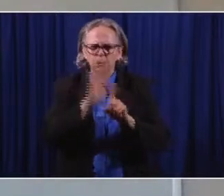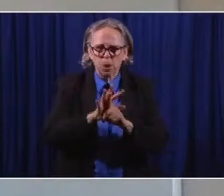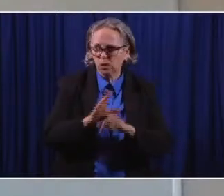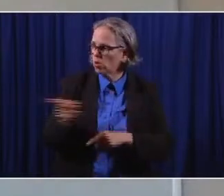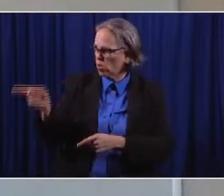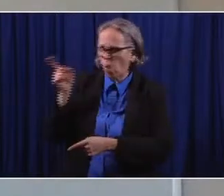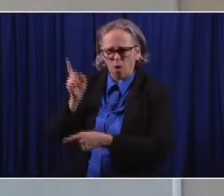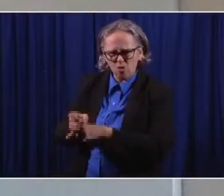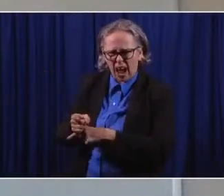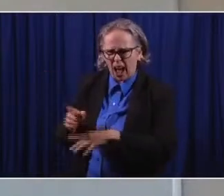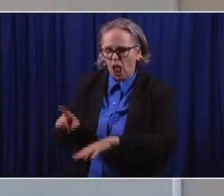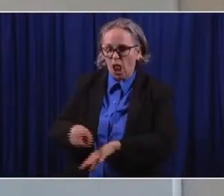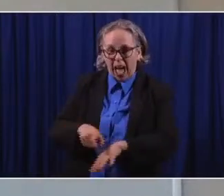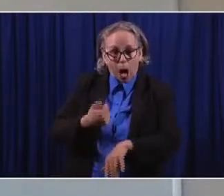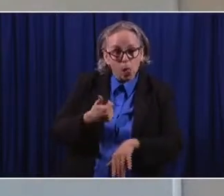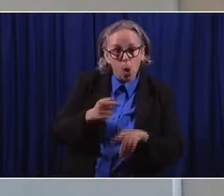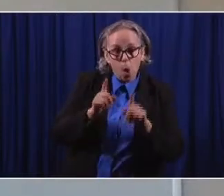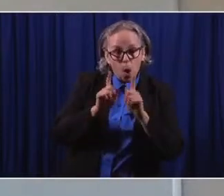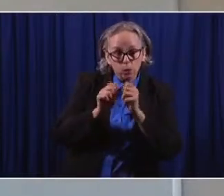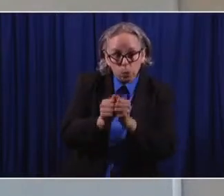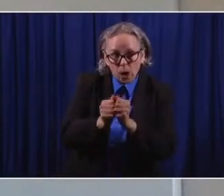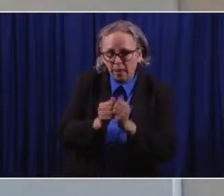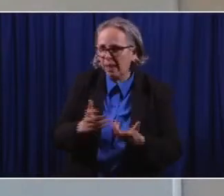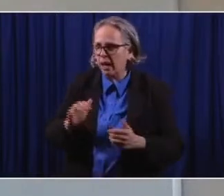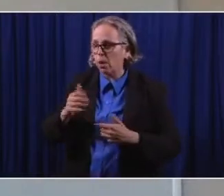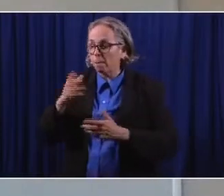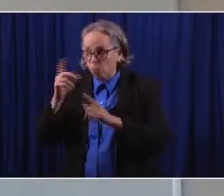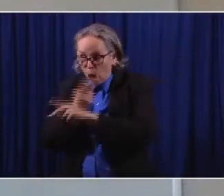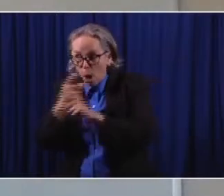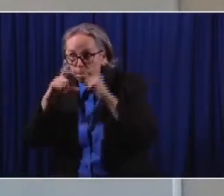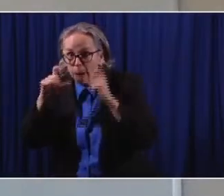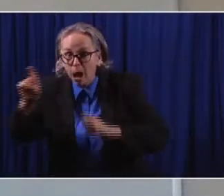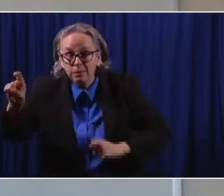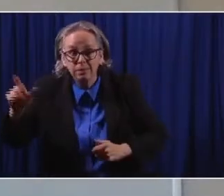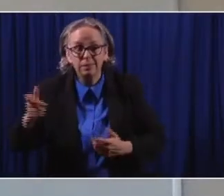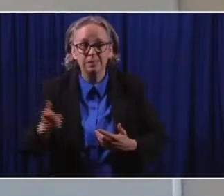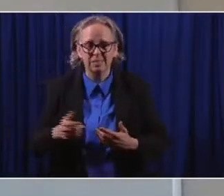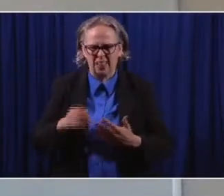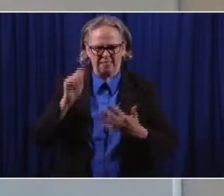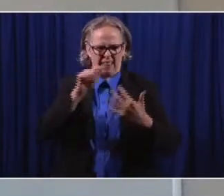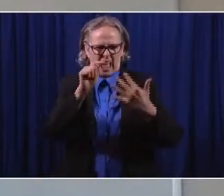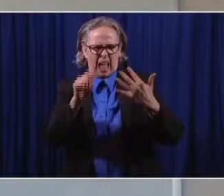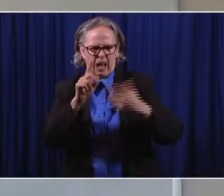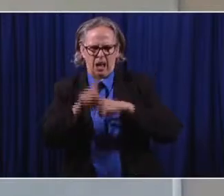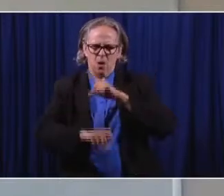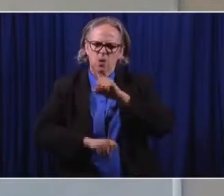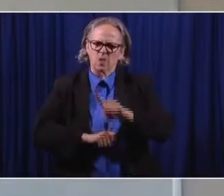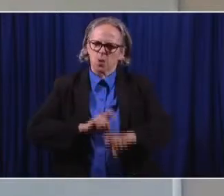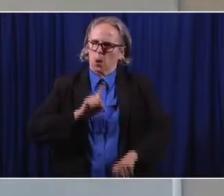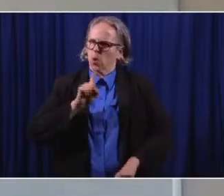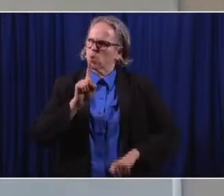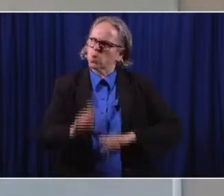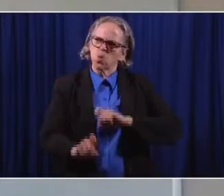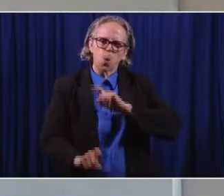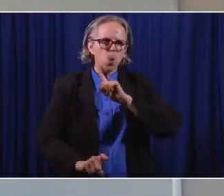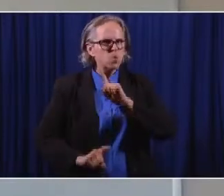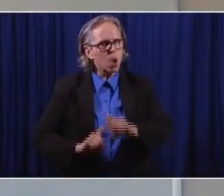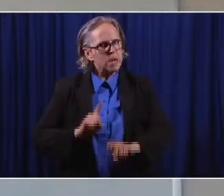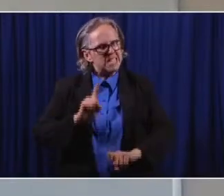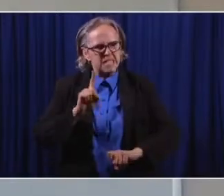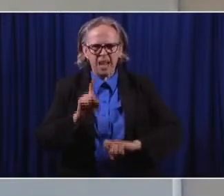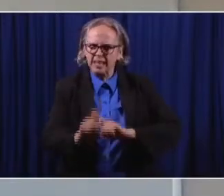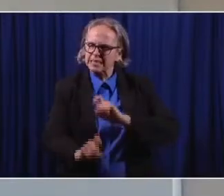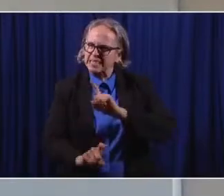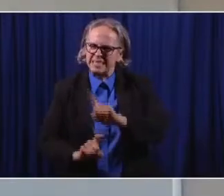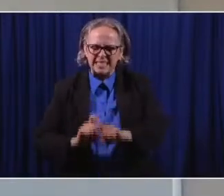mask worn, any direct contact. So when we tell them, this is what we're looking for relative to your symptom onset date. So we